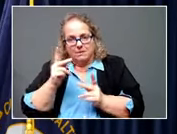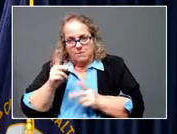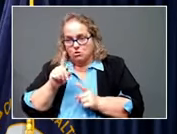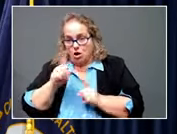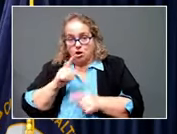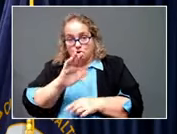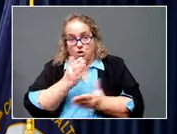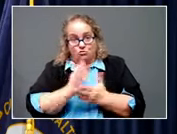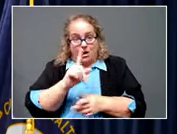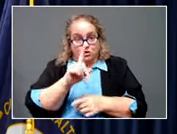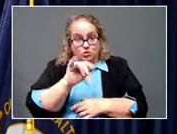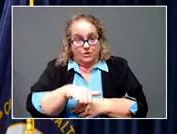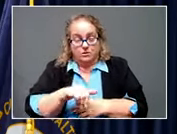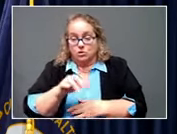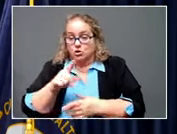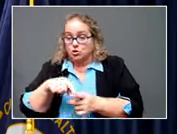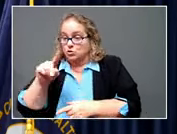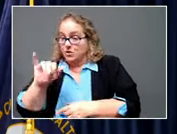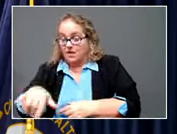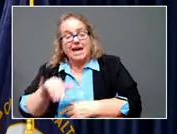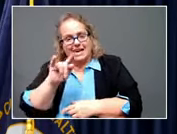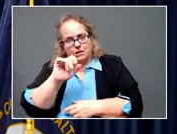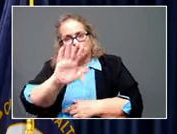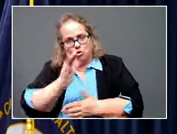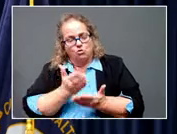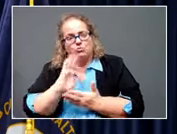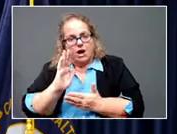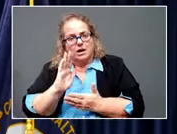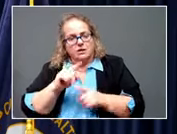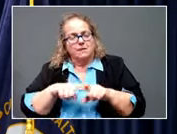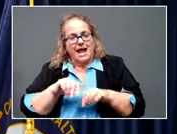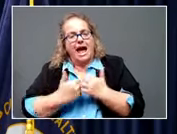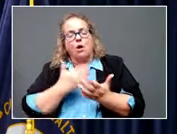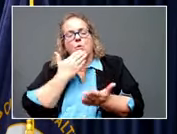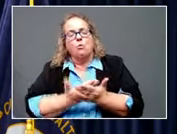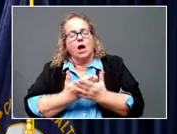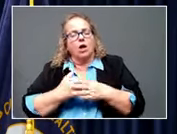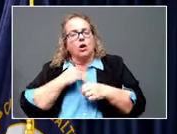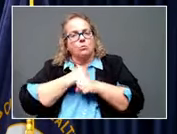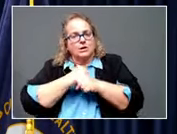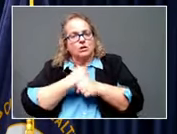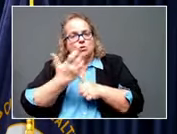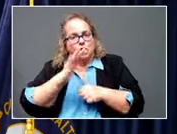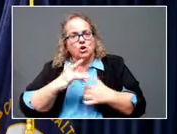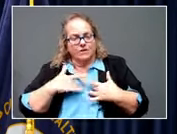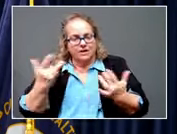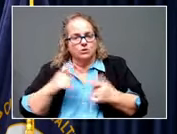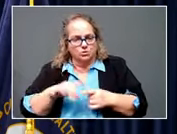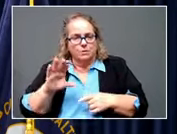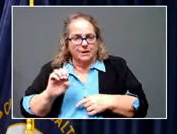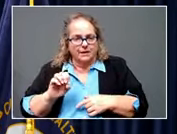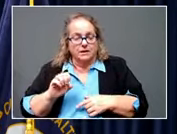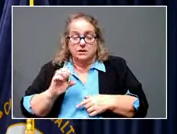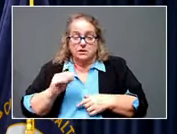is your right, depending on how well protected you want your event to ultimately be. So all of those